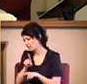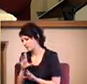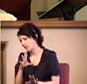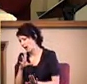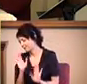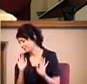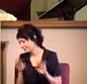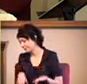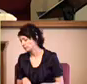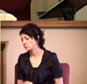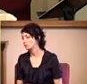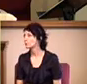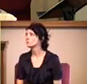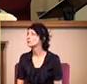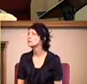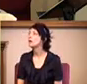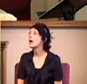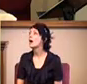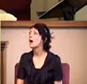on some of it.